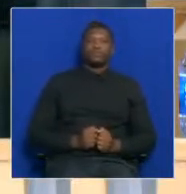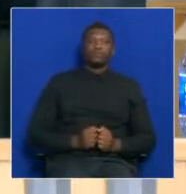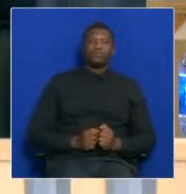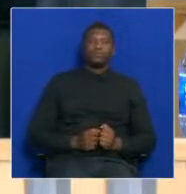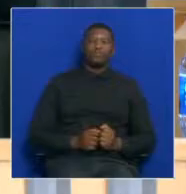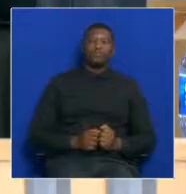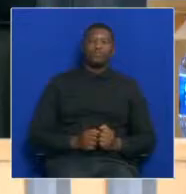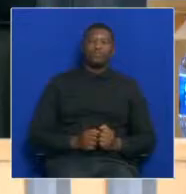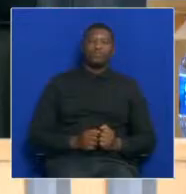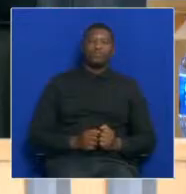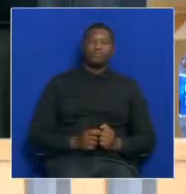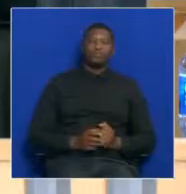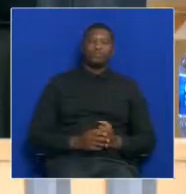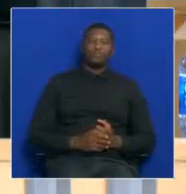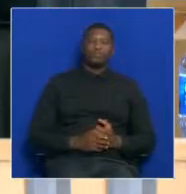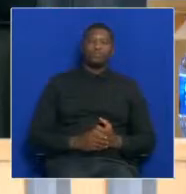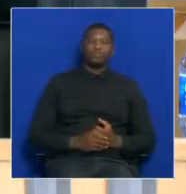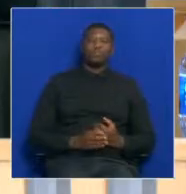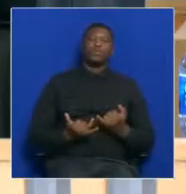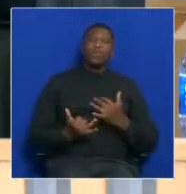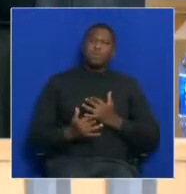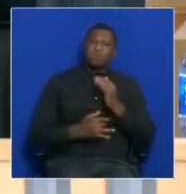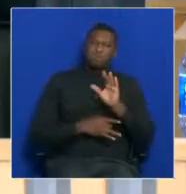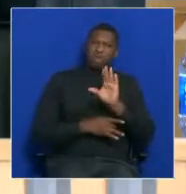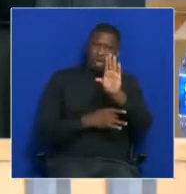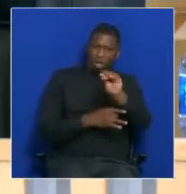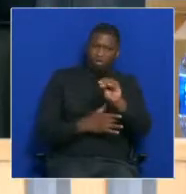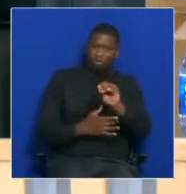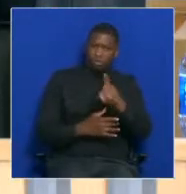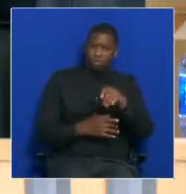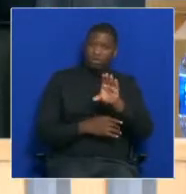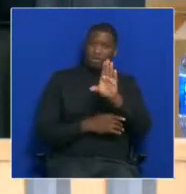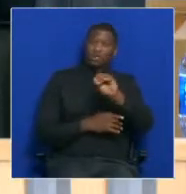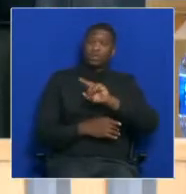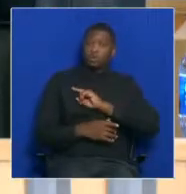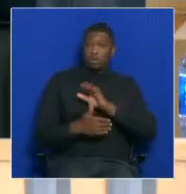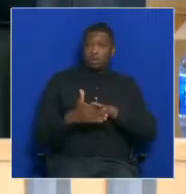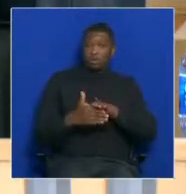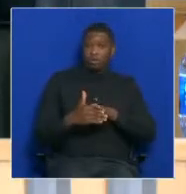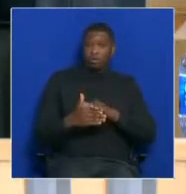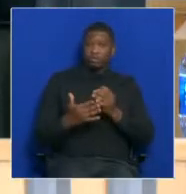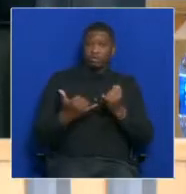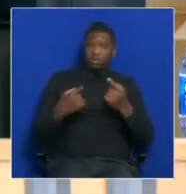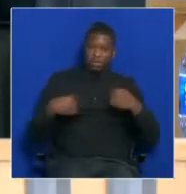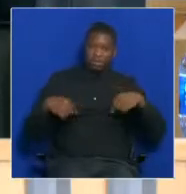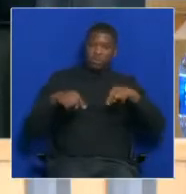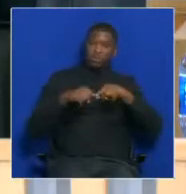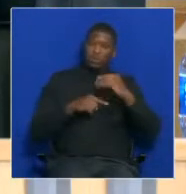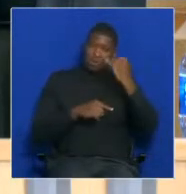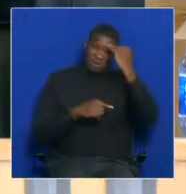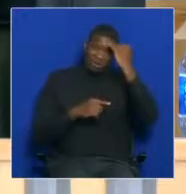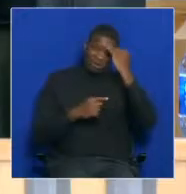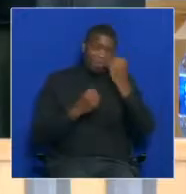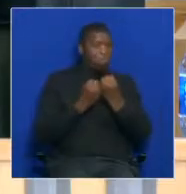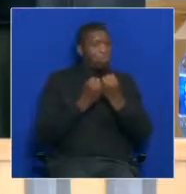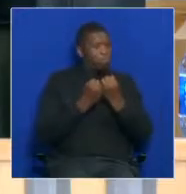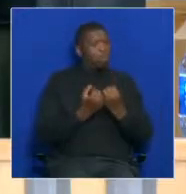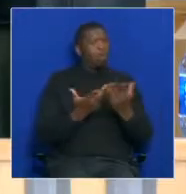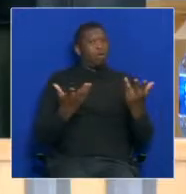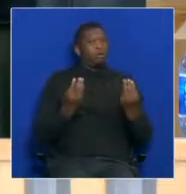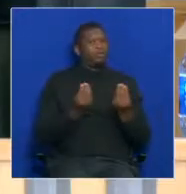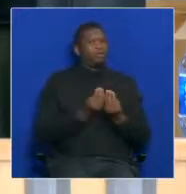I have to ask, and I ask because we now know a lot happened, a lot of wrong